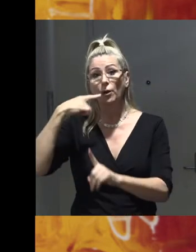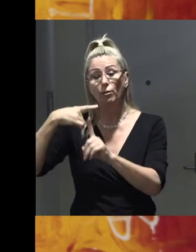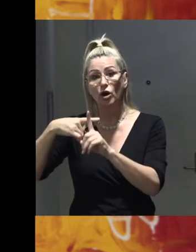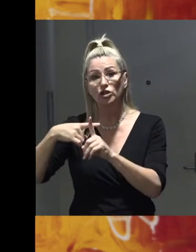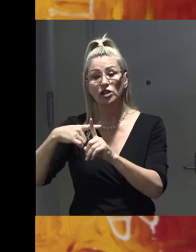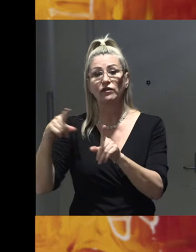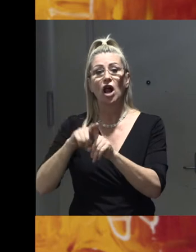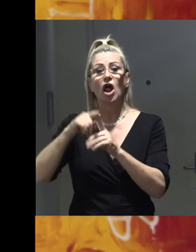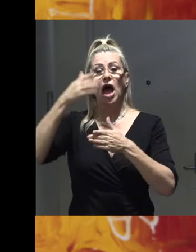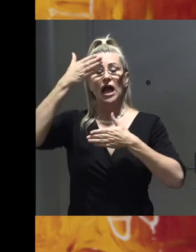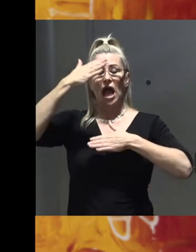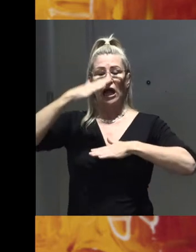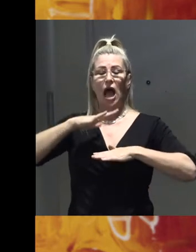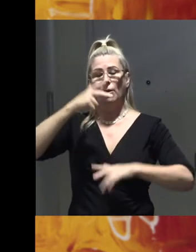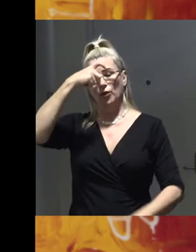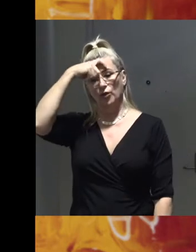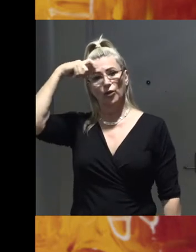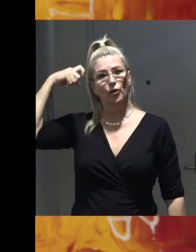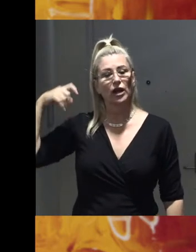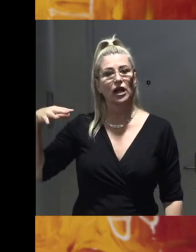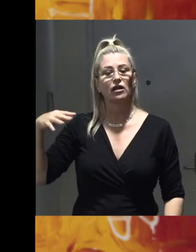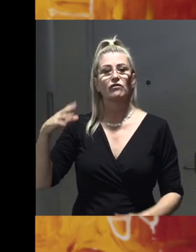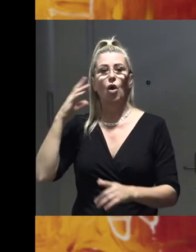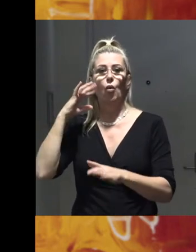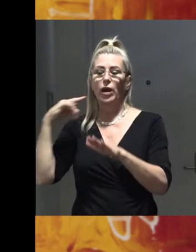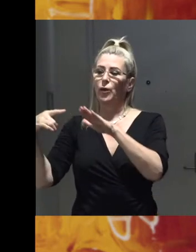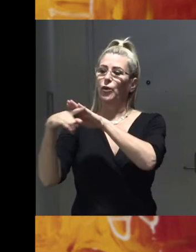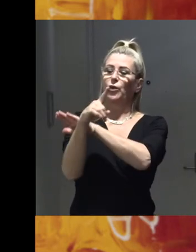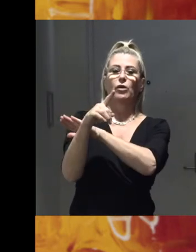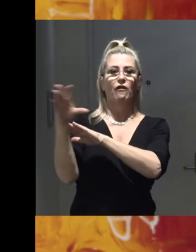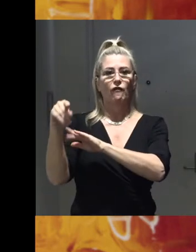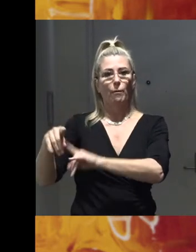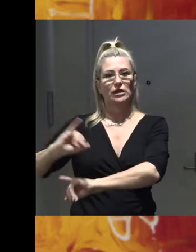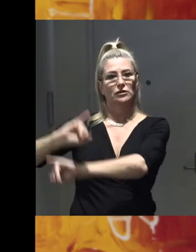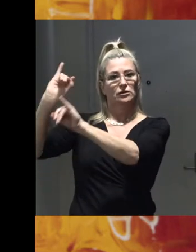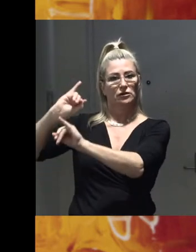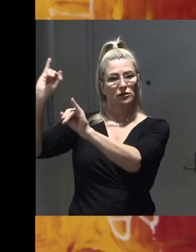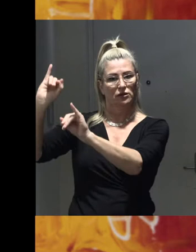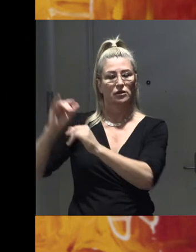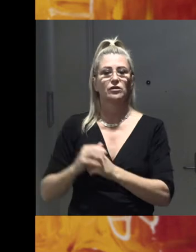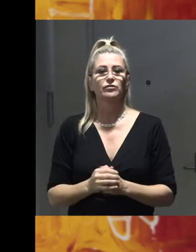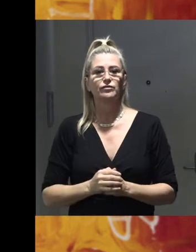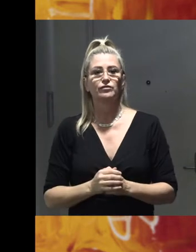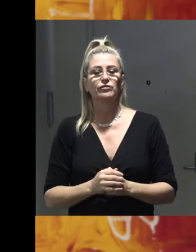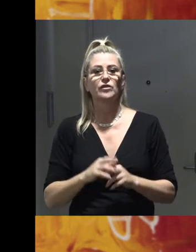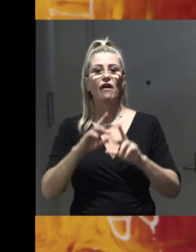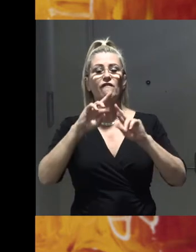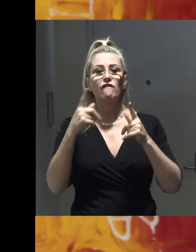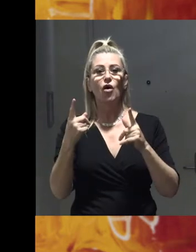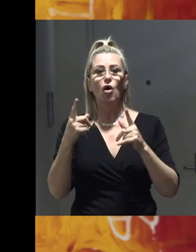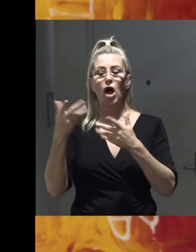as calmness and relief upon escape from looming threats. In the case of